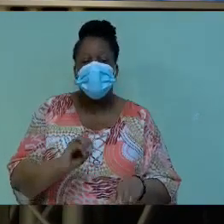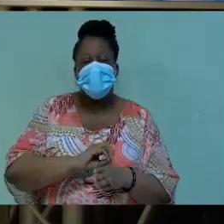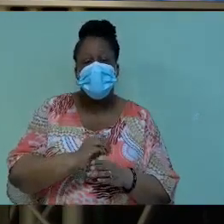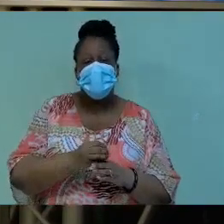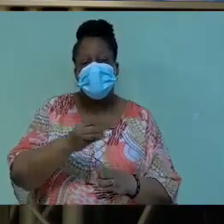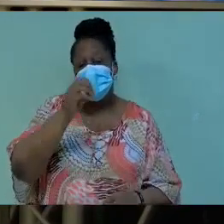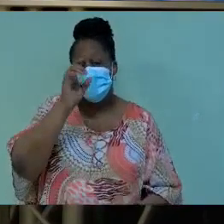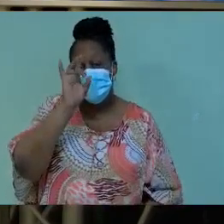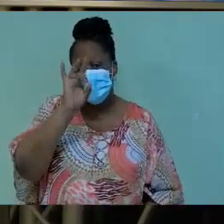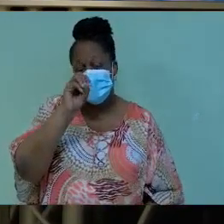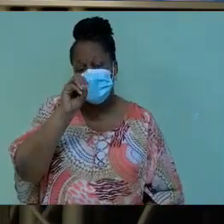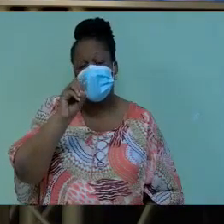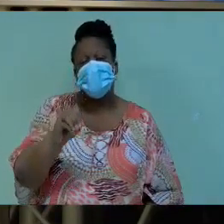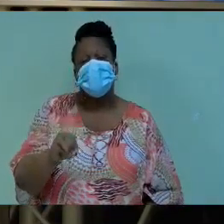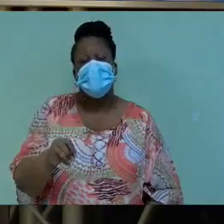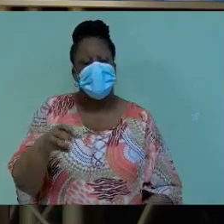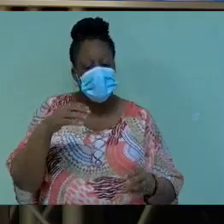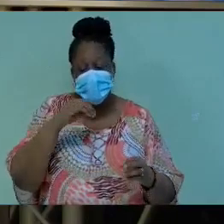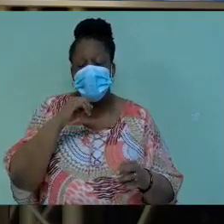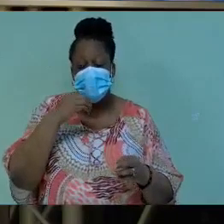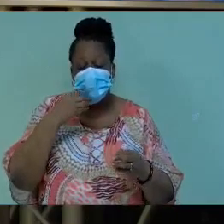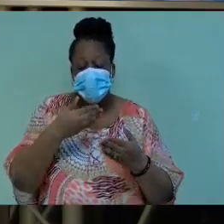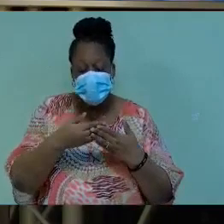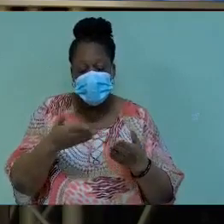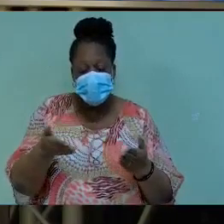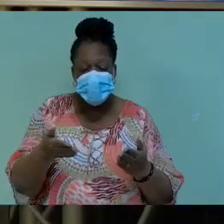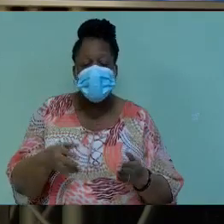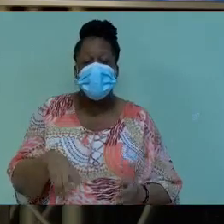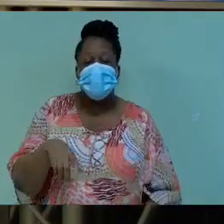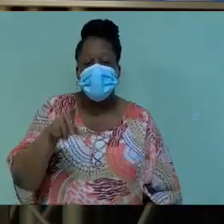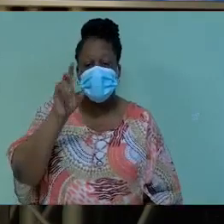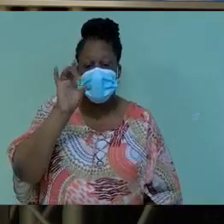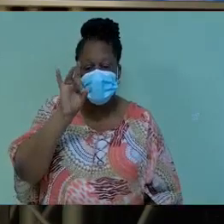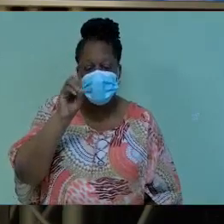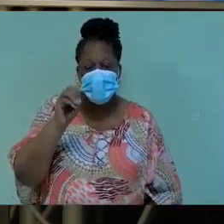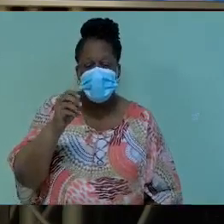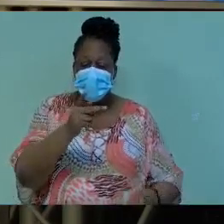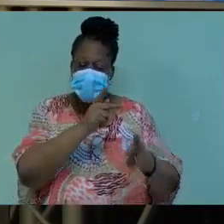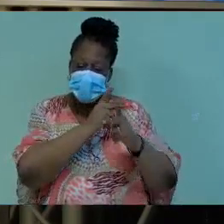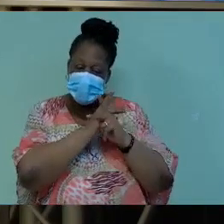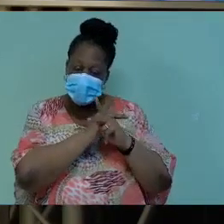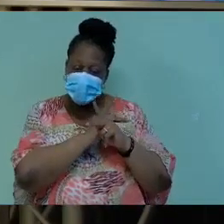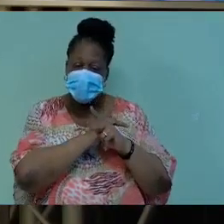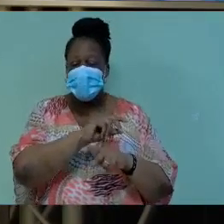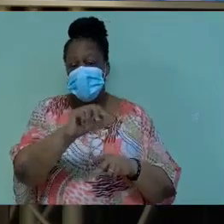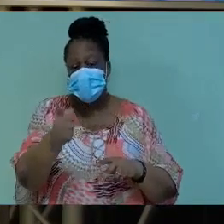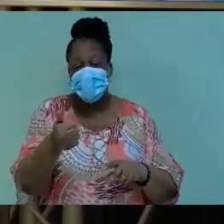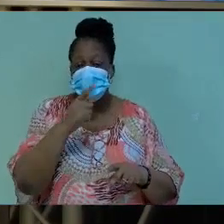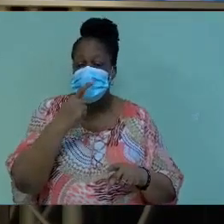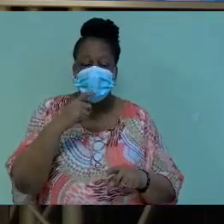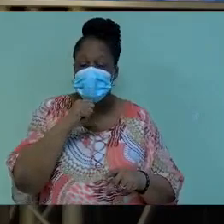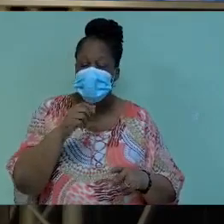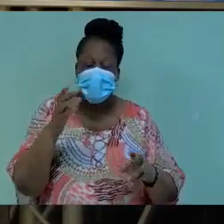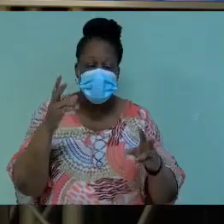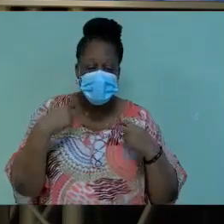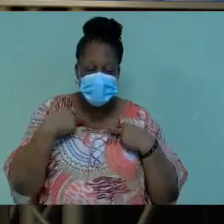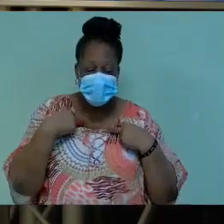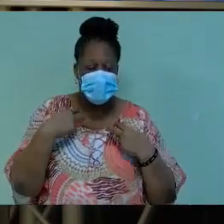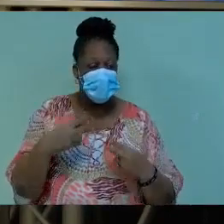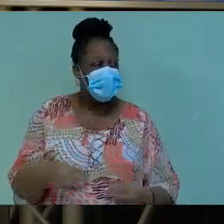immune, these 80 would protect the 20 who were not immune, because if the disease came into the population and it